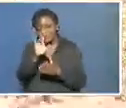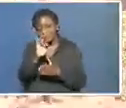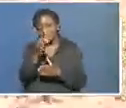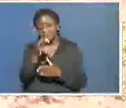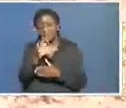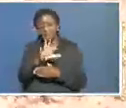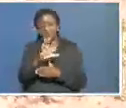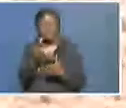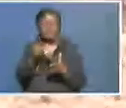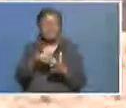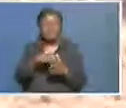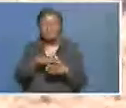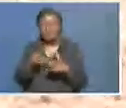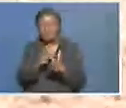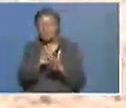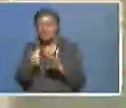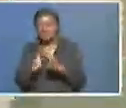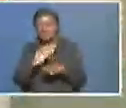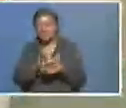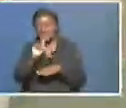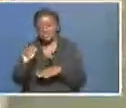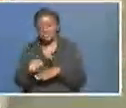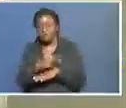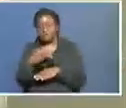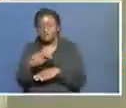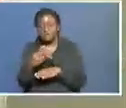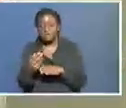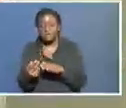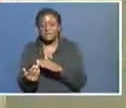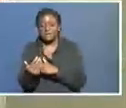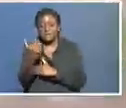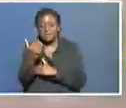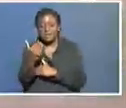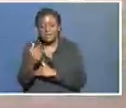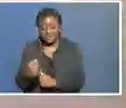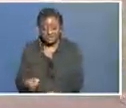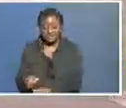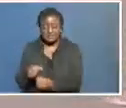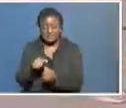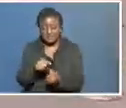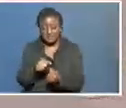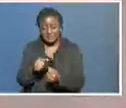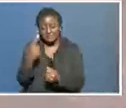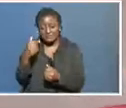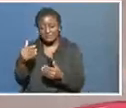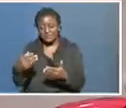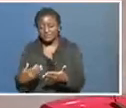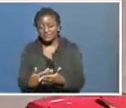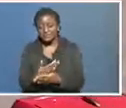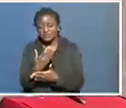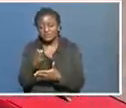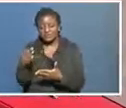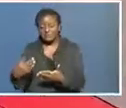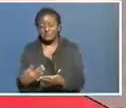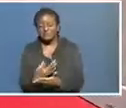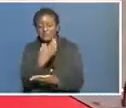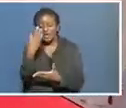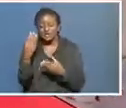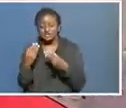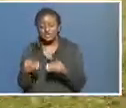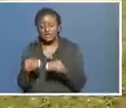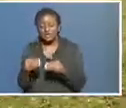on Thursday morning, shovels hit the ground on the latest Sawyer's Fresh Market. This high-end food store on Paradise Island is set to open within the